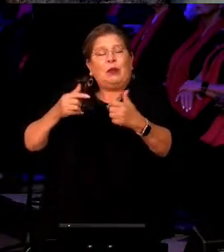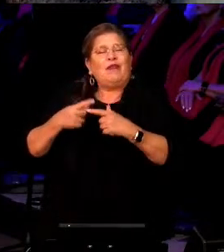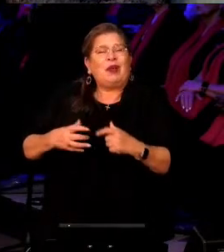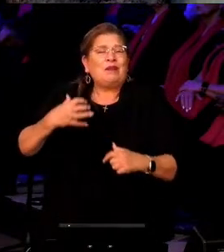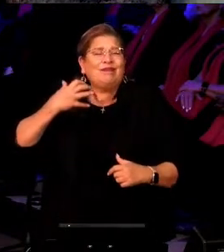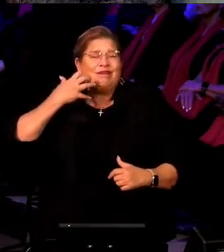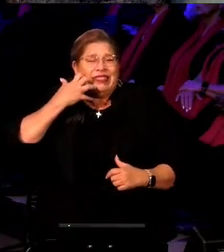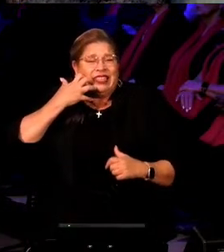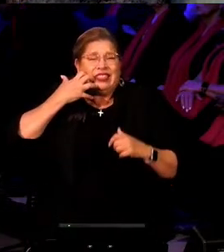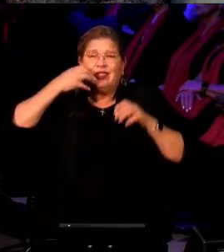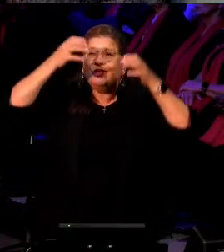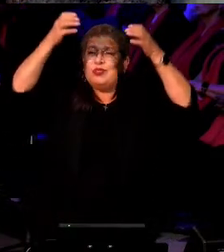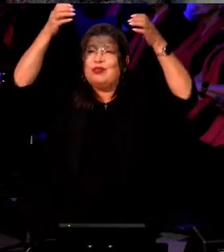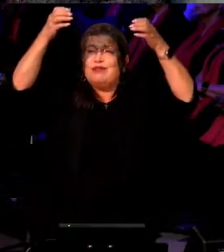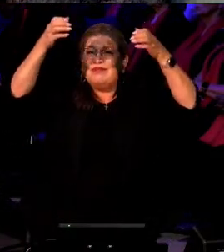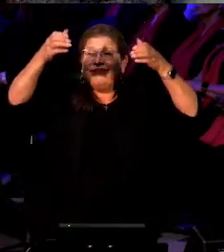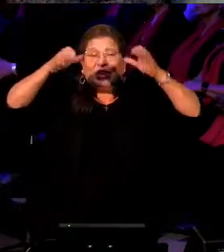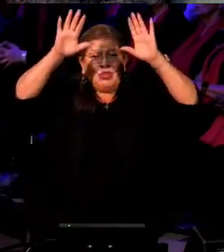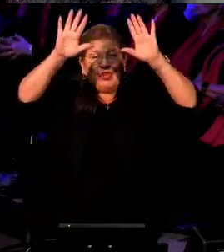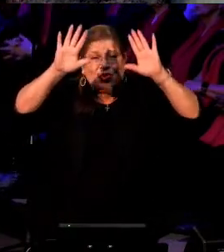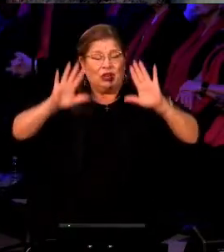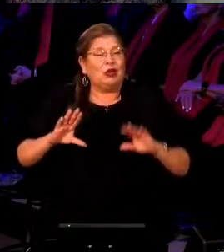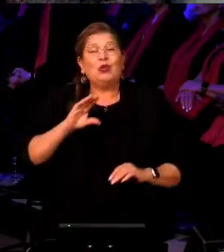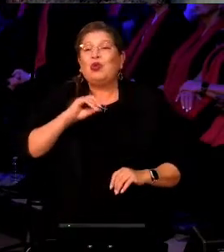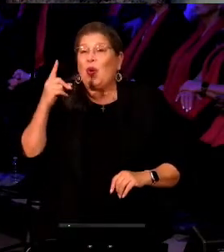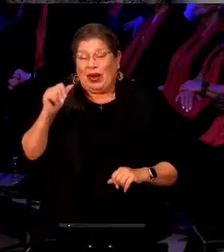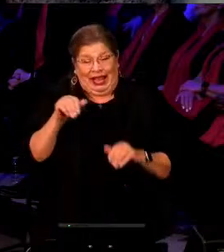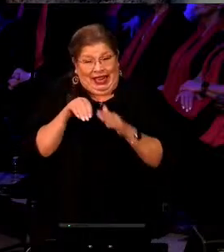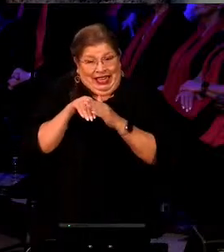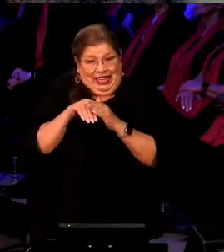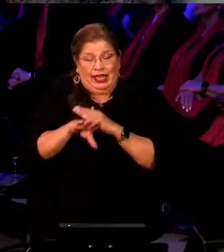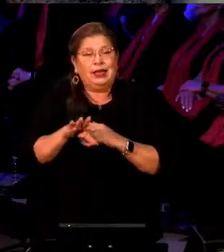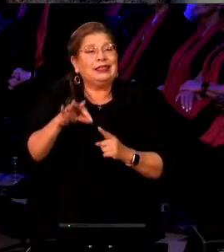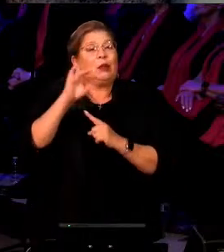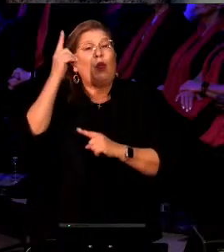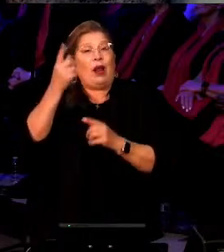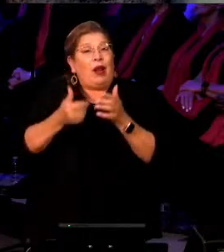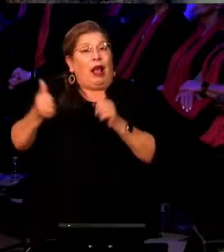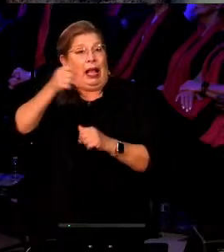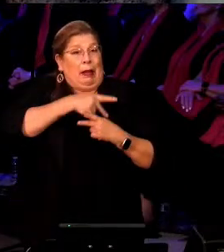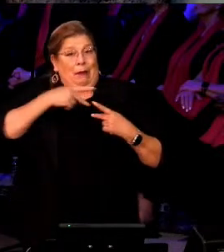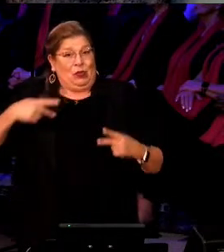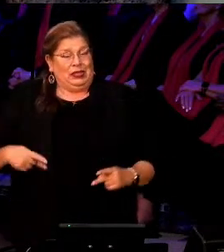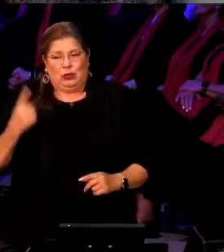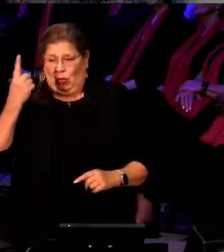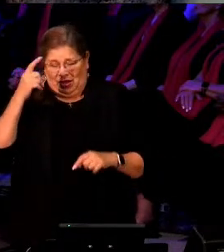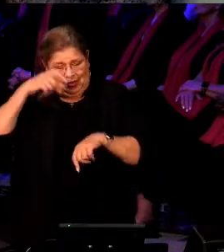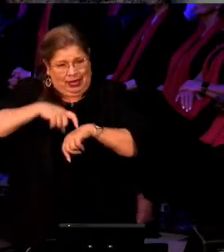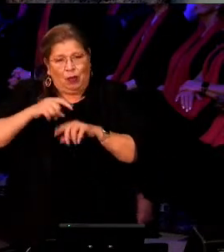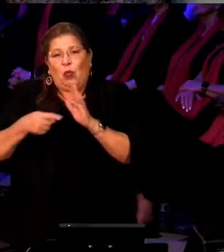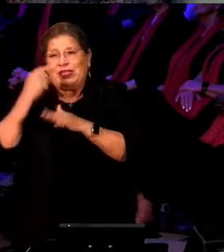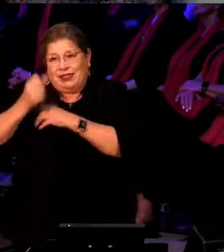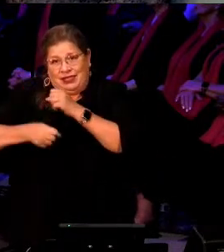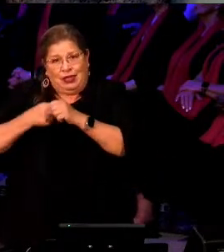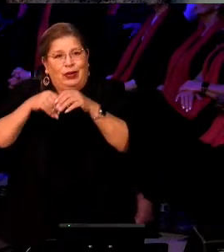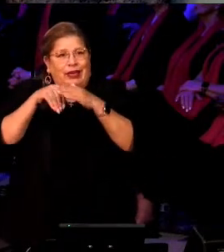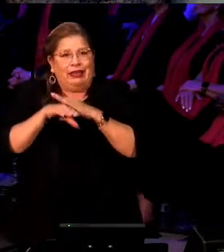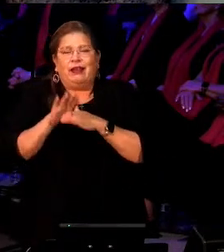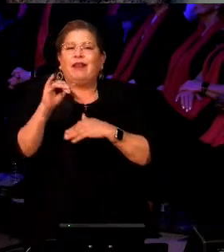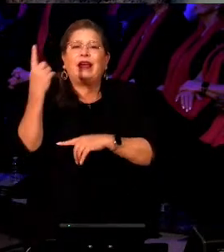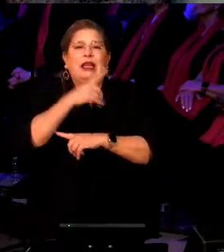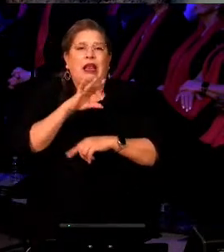curtain. No one went into the Holy of Holies except the high priest, and then only once a year, the Day of